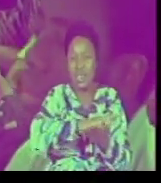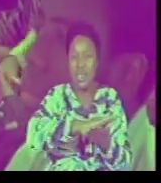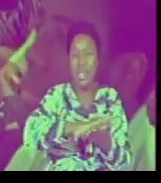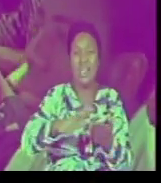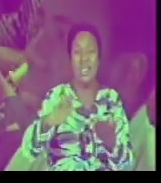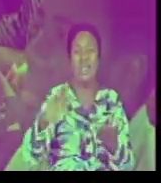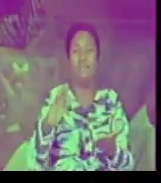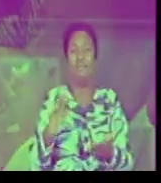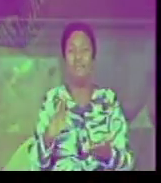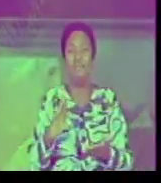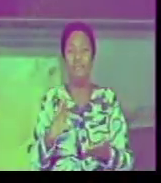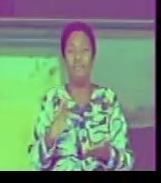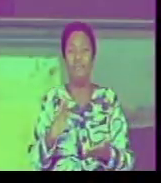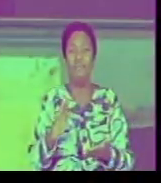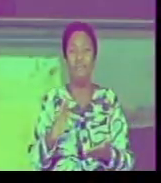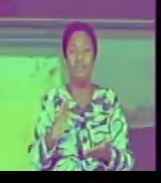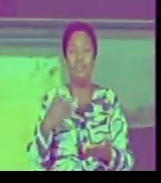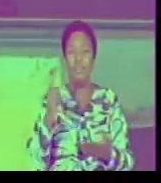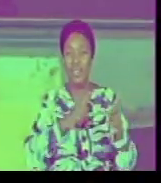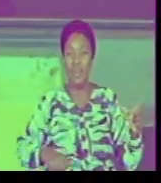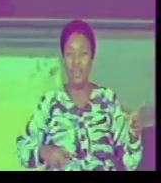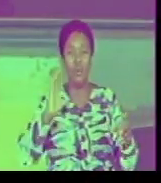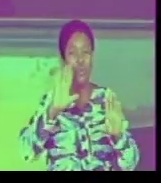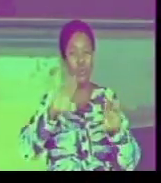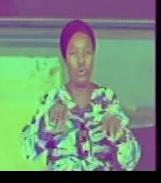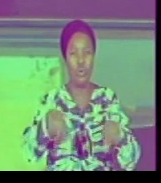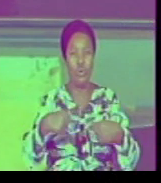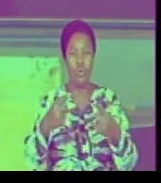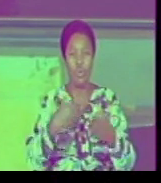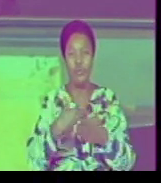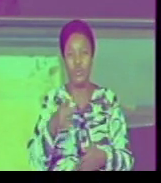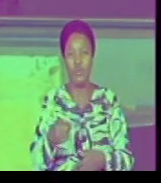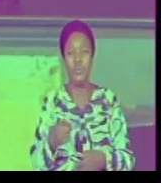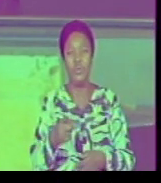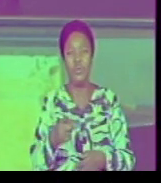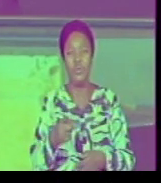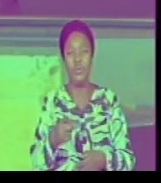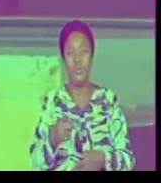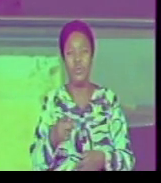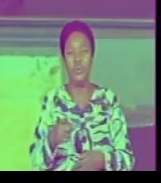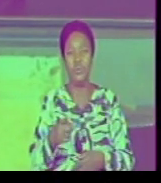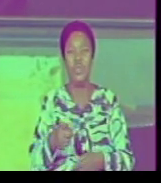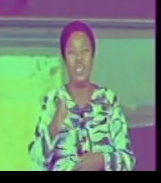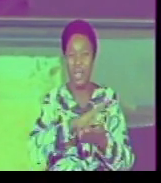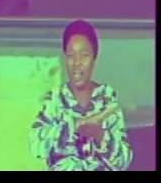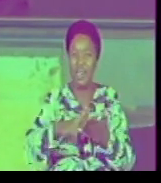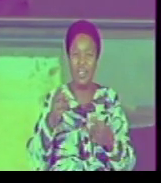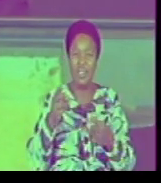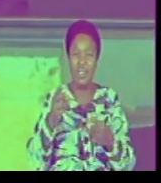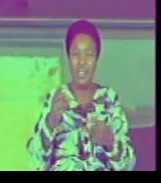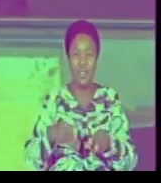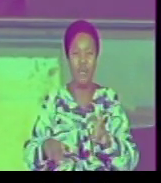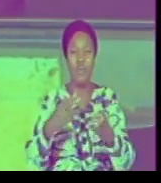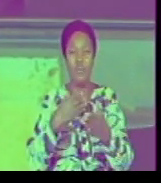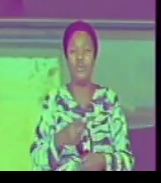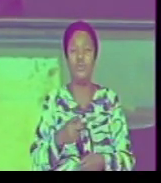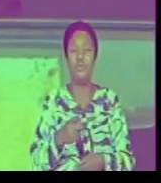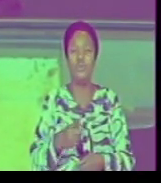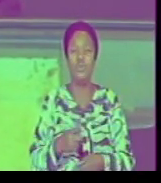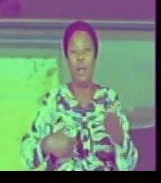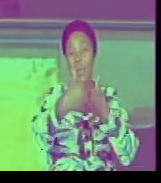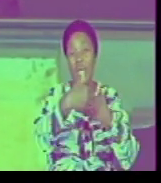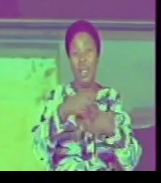The Lord will go before you. He will clear the way before you. Behind you is